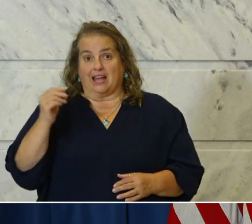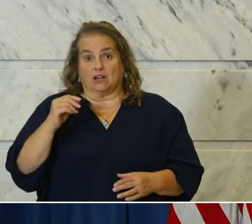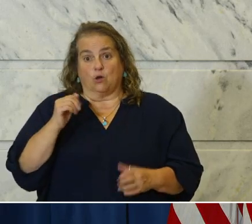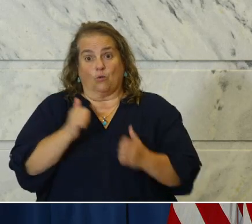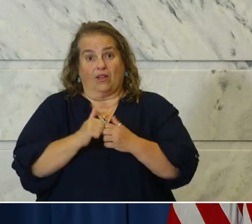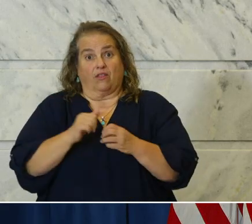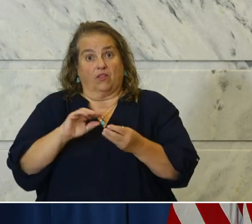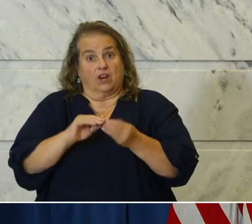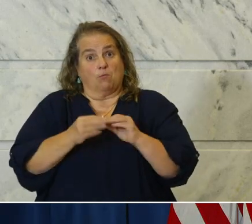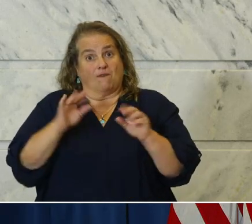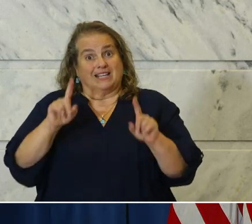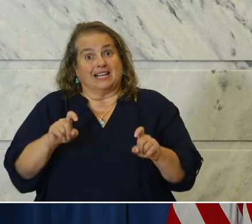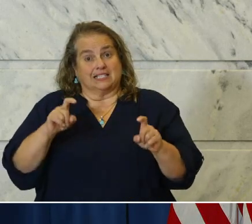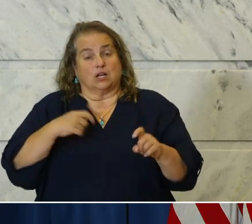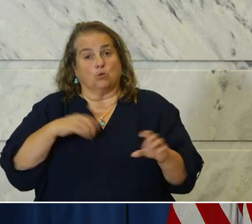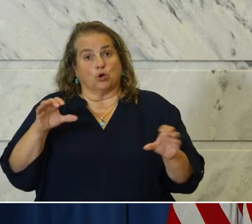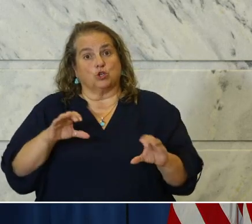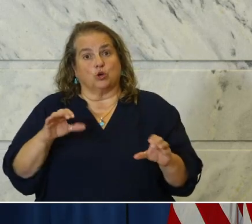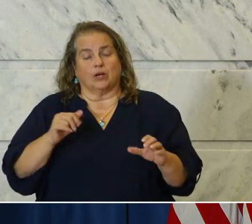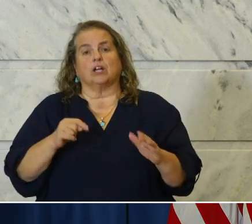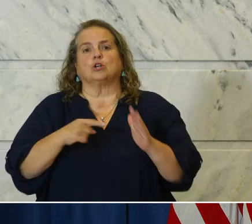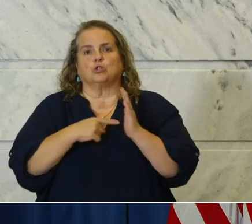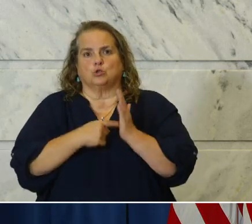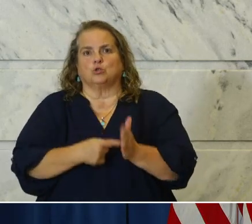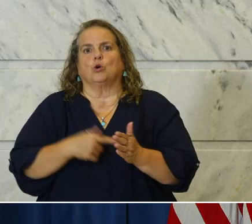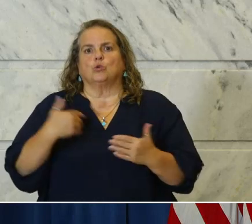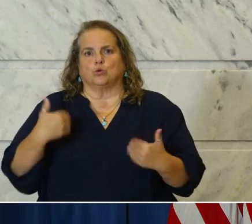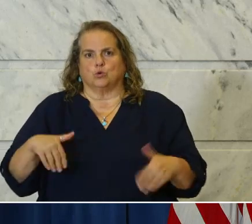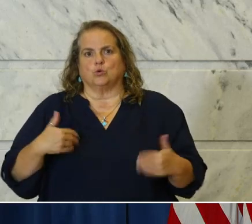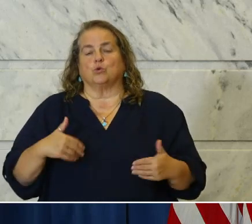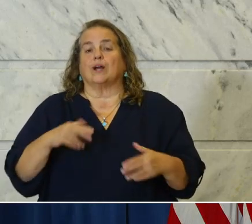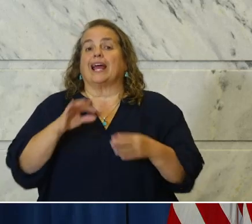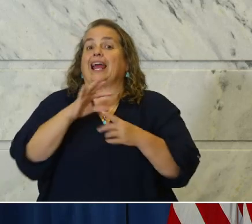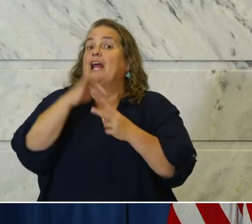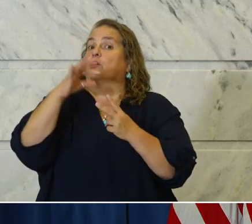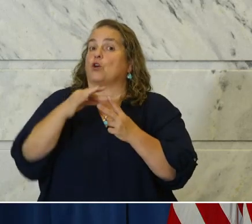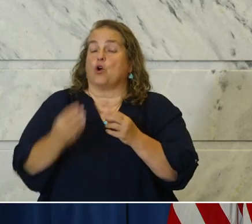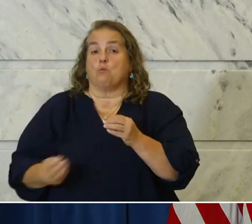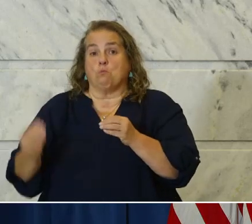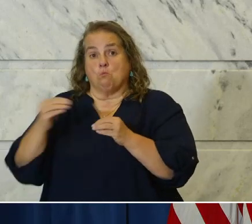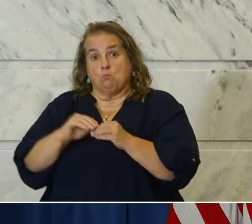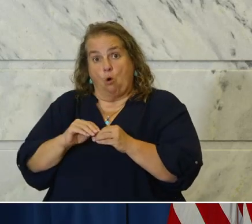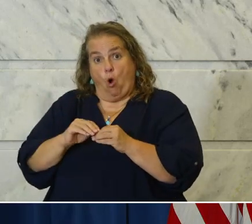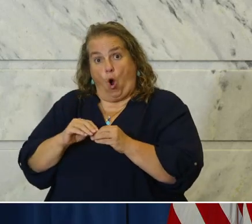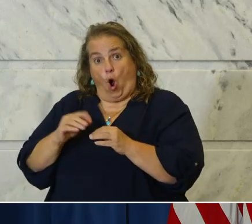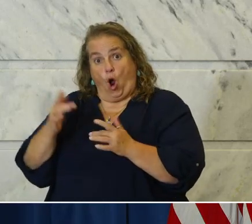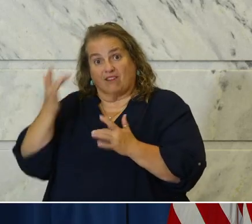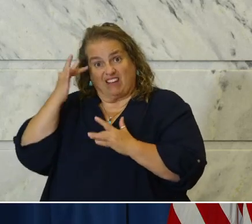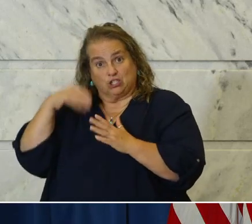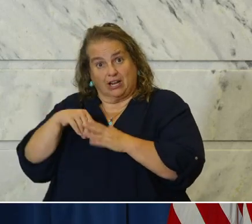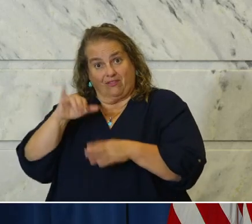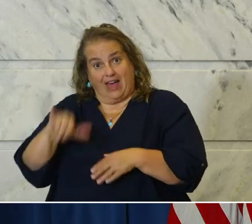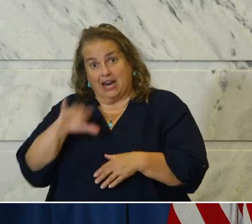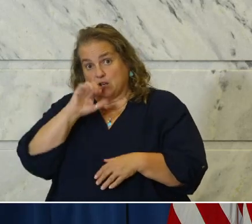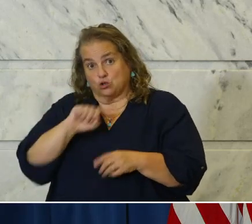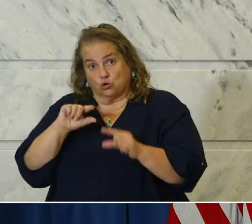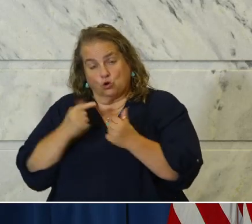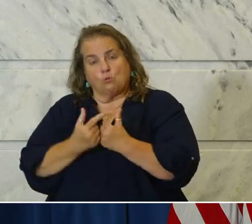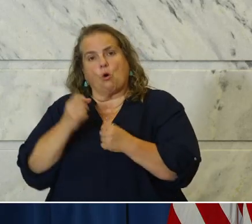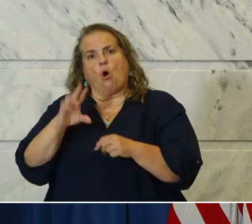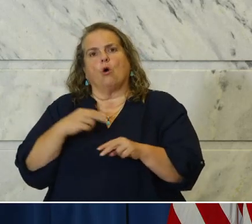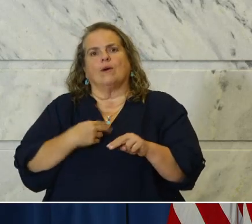that we do there, it shows that either there's been significantly more infection in that age group or it is